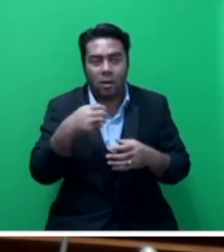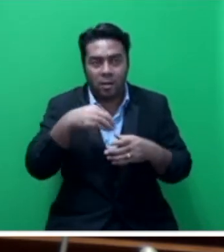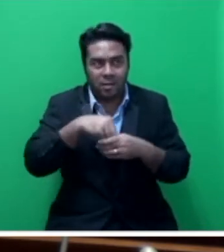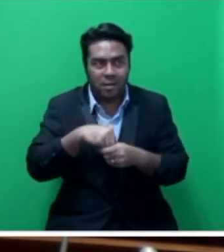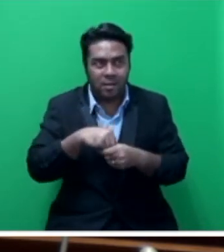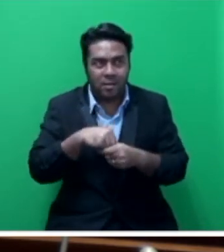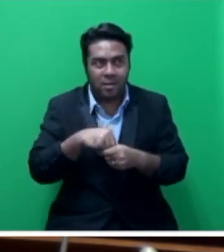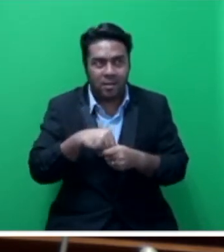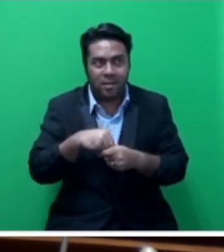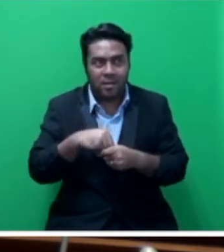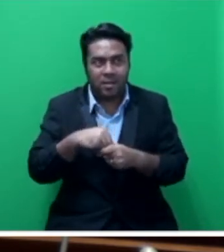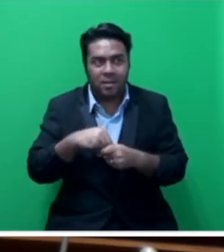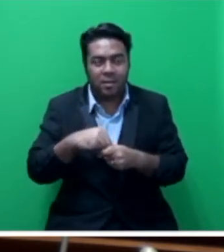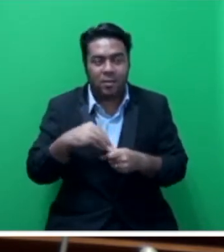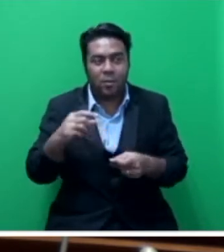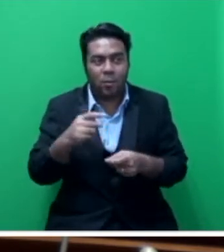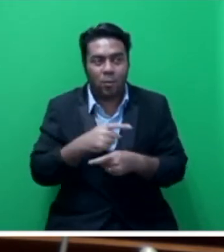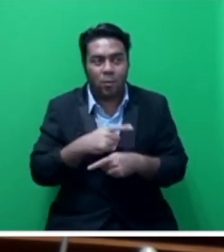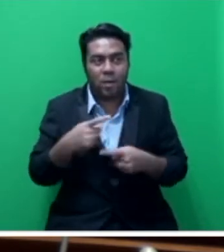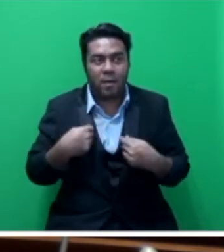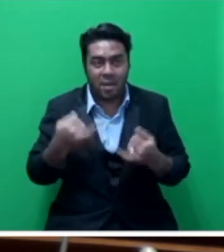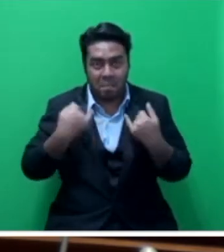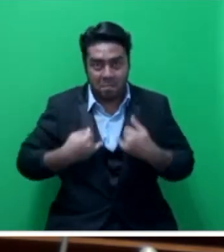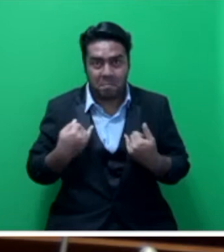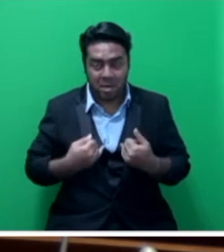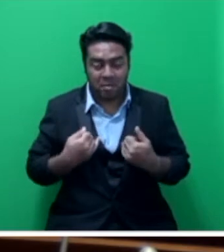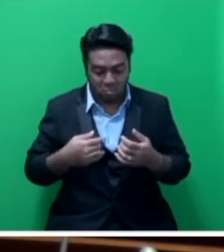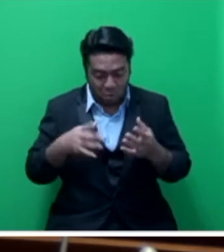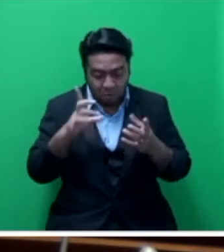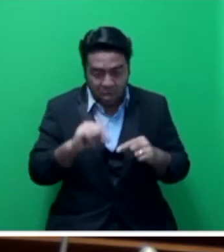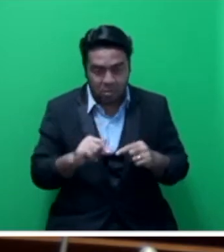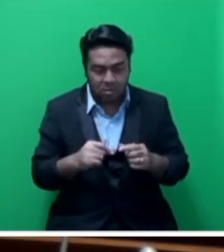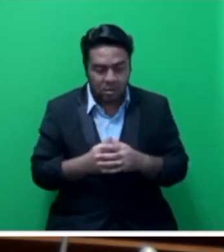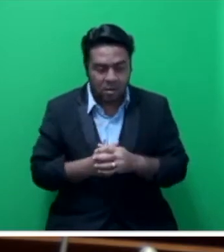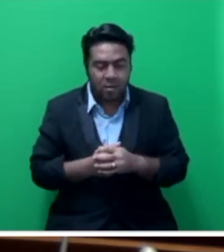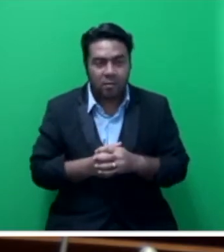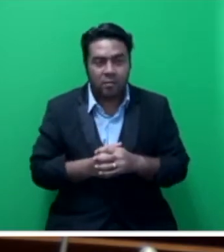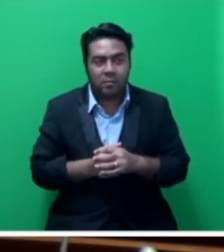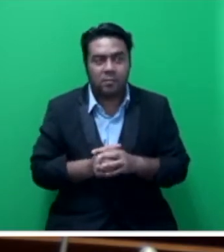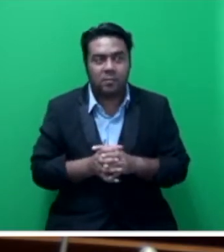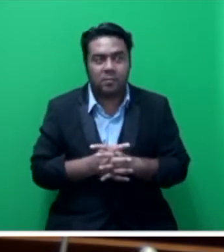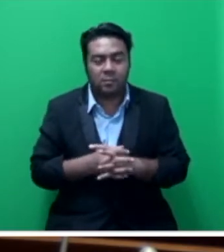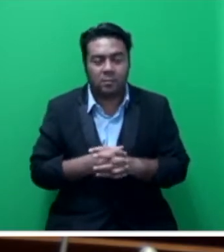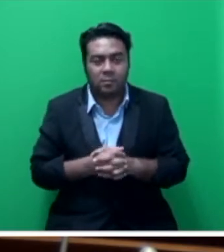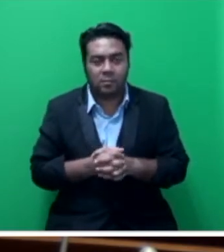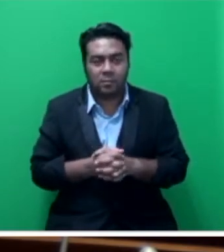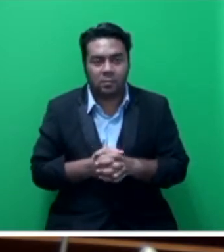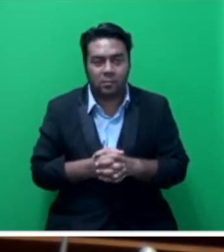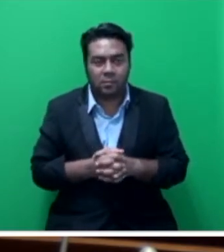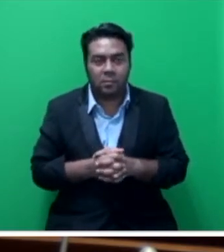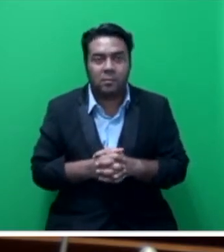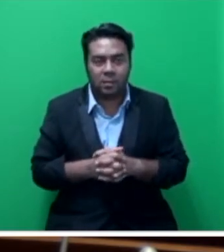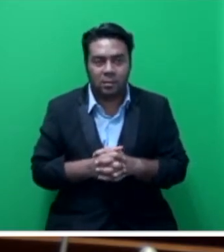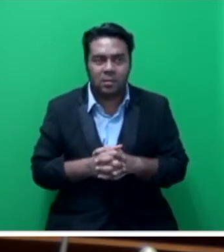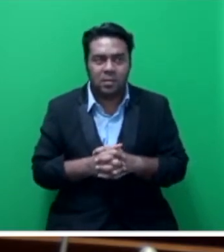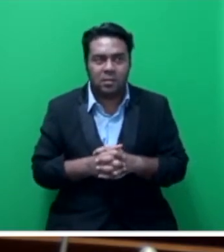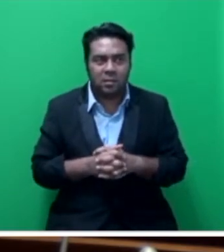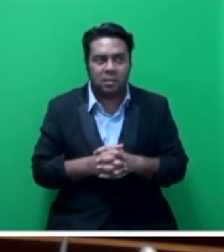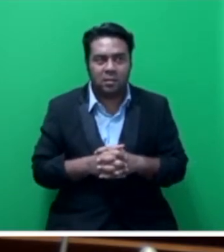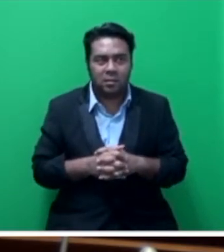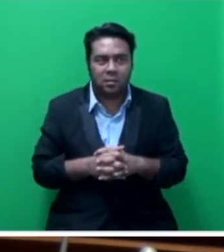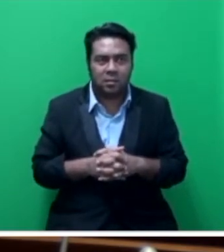management, we've implemented, managed, and mitigated risks under each of the three phases of the